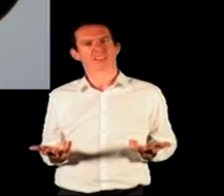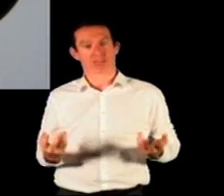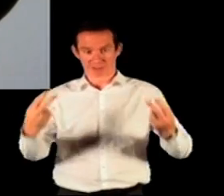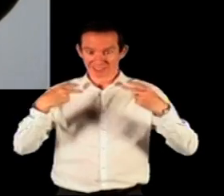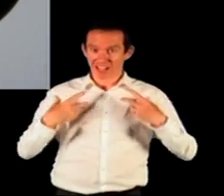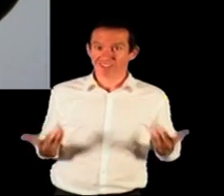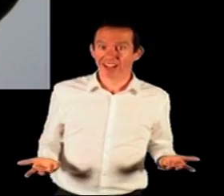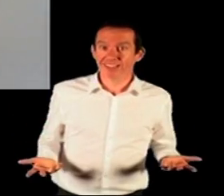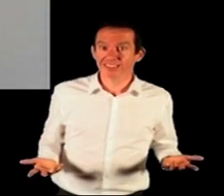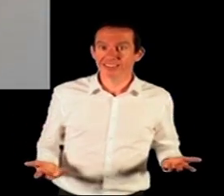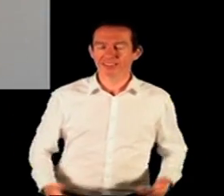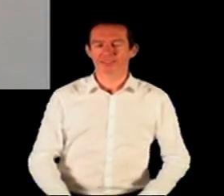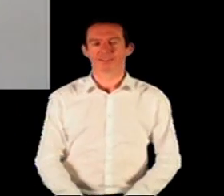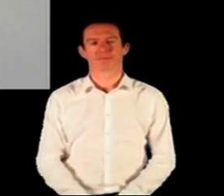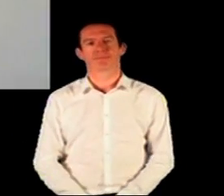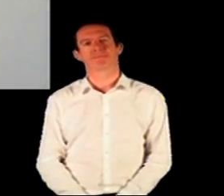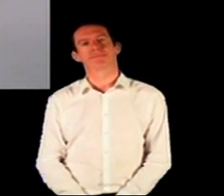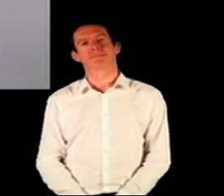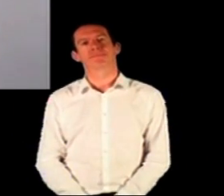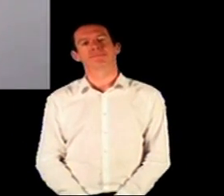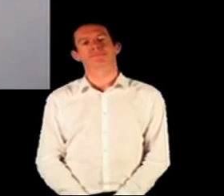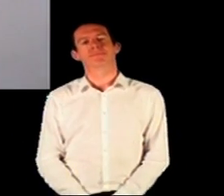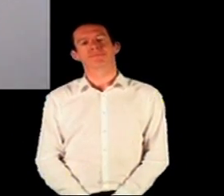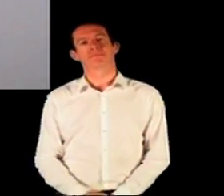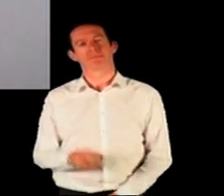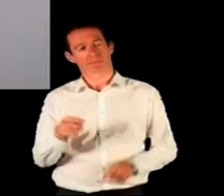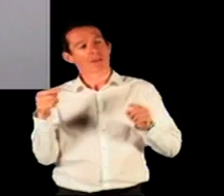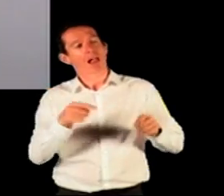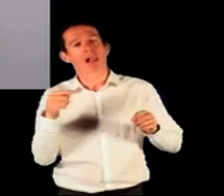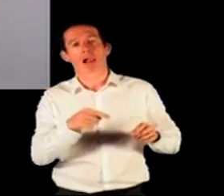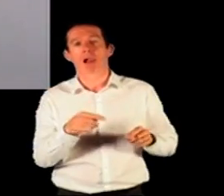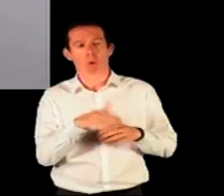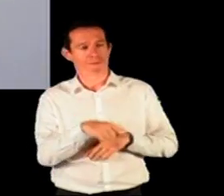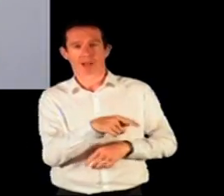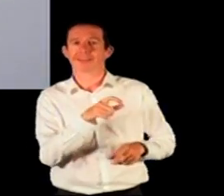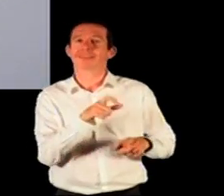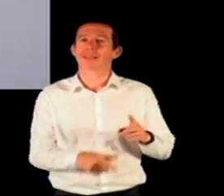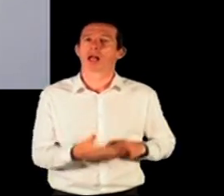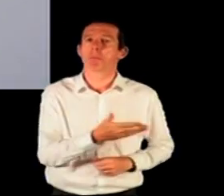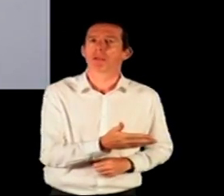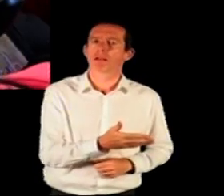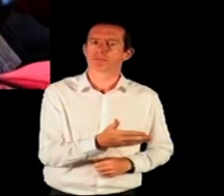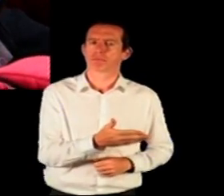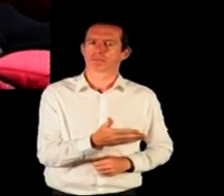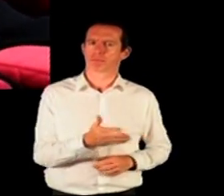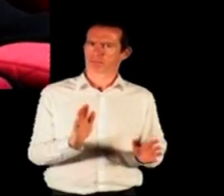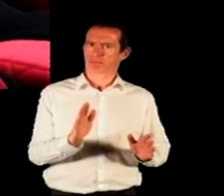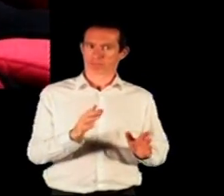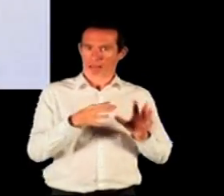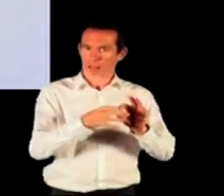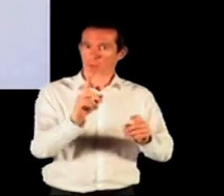staring at? Picking on somebody who has a disability